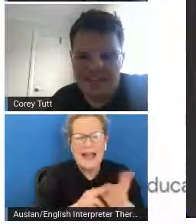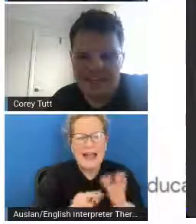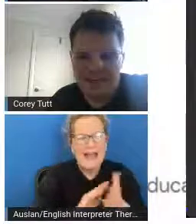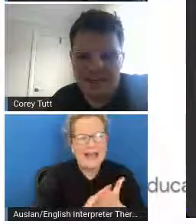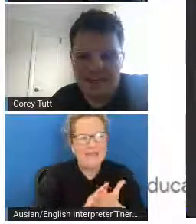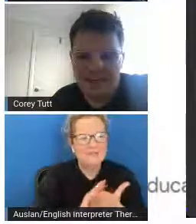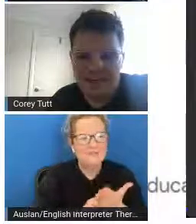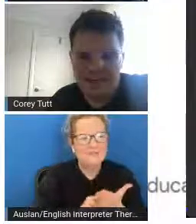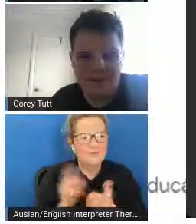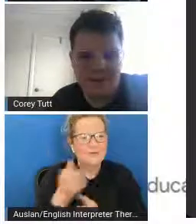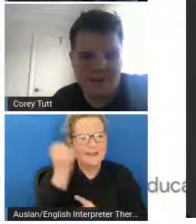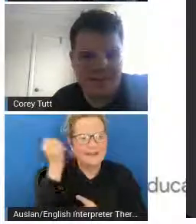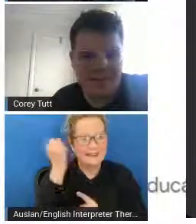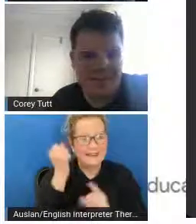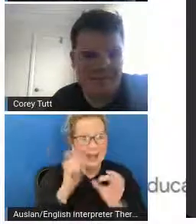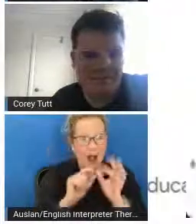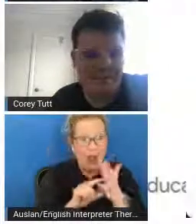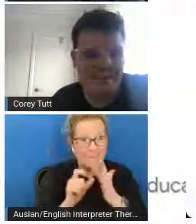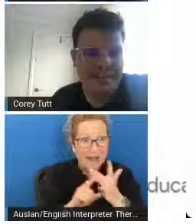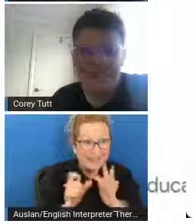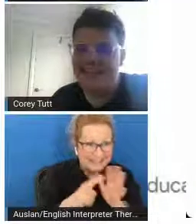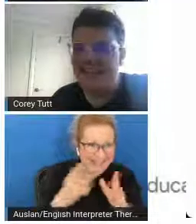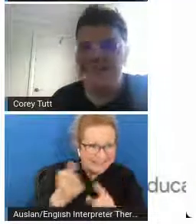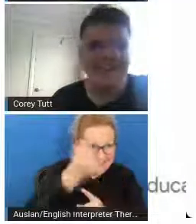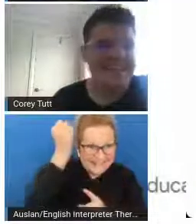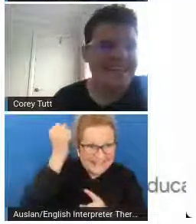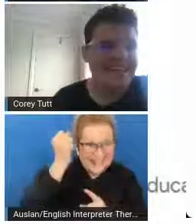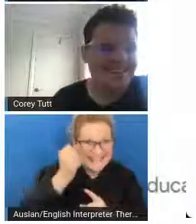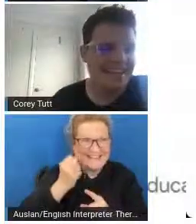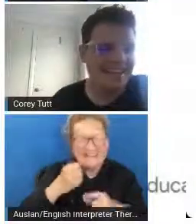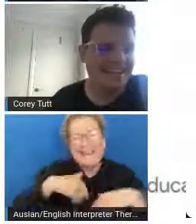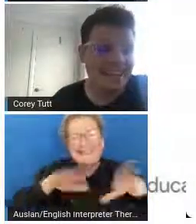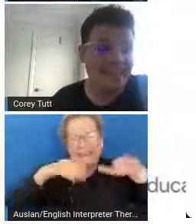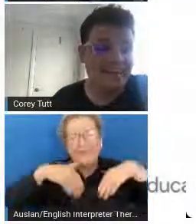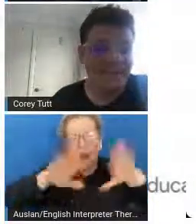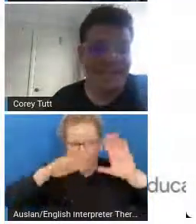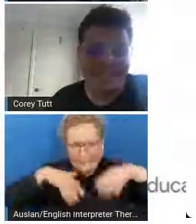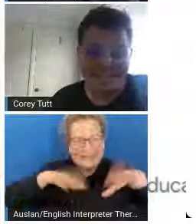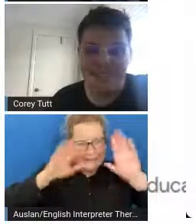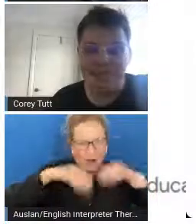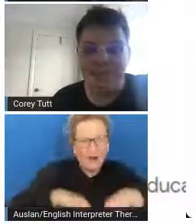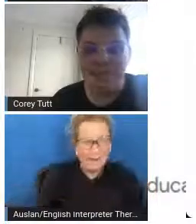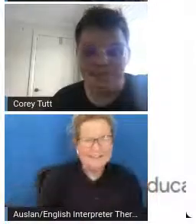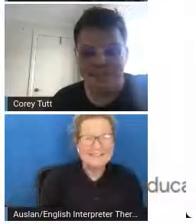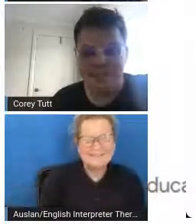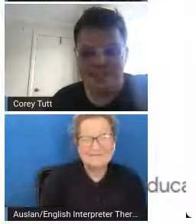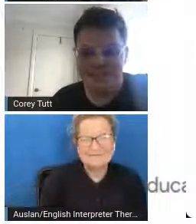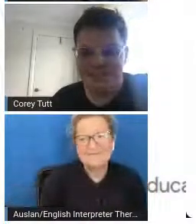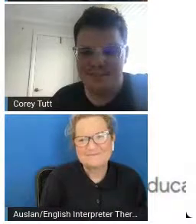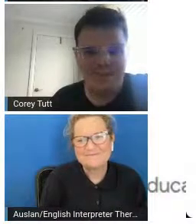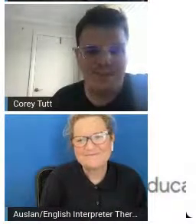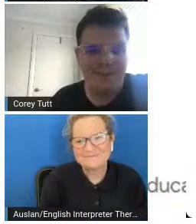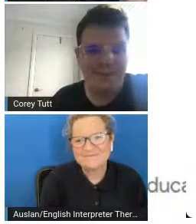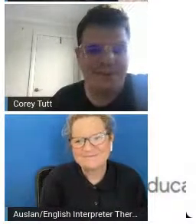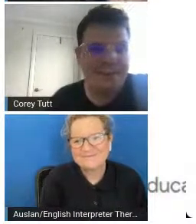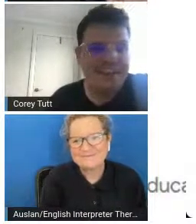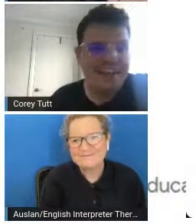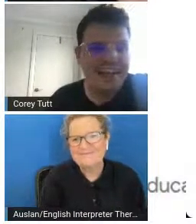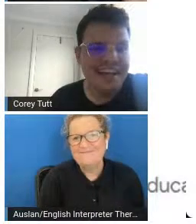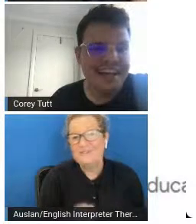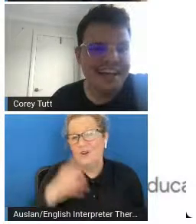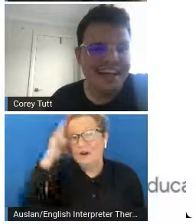Belinda Stone. Just keep going, Jim. Keep going. Well, that's a name. That's a name. You deserve to win just for your name